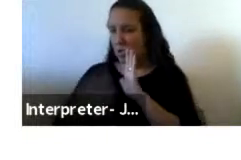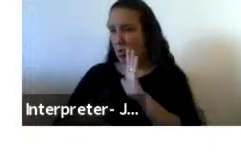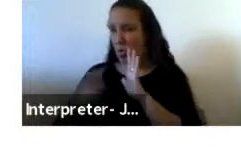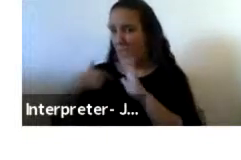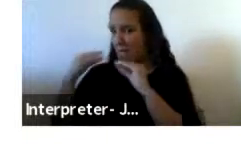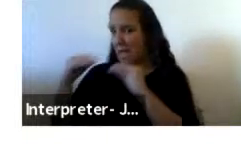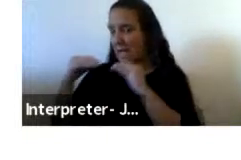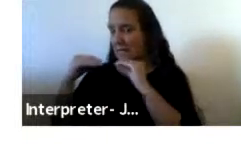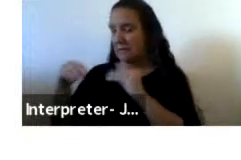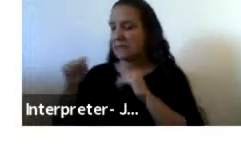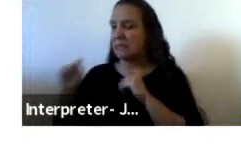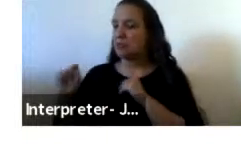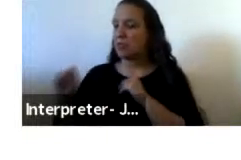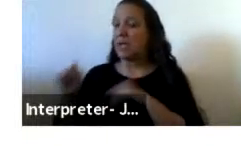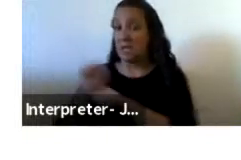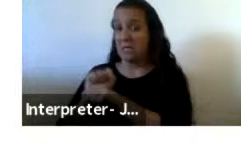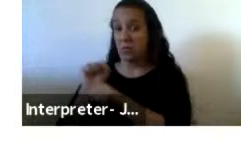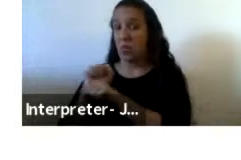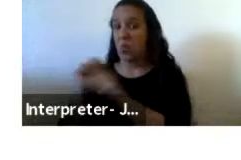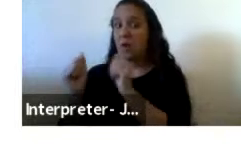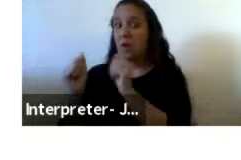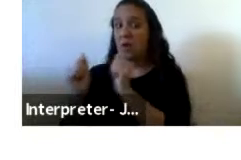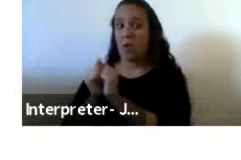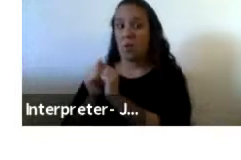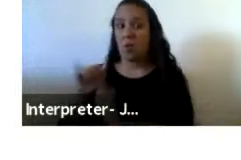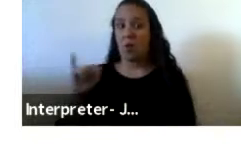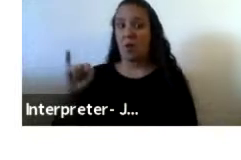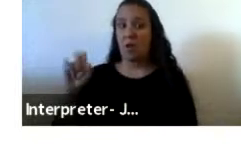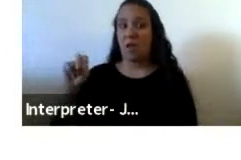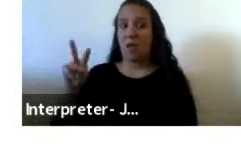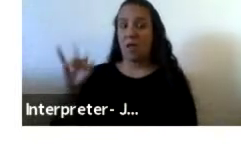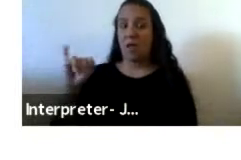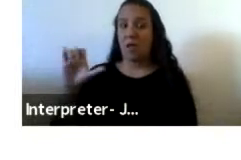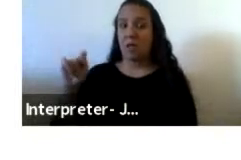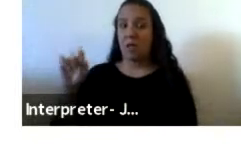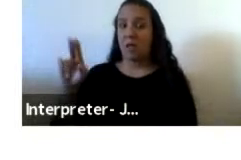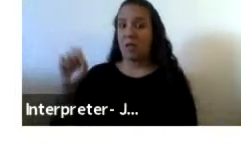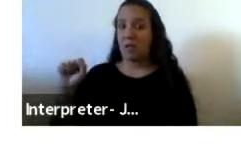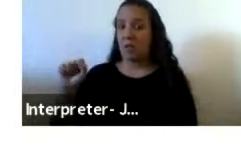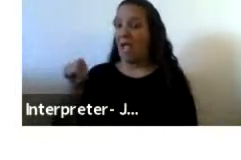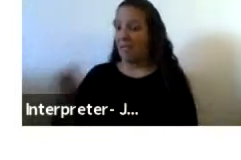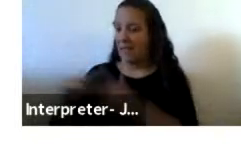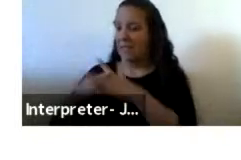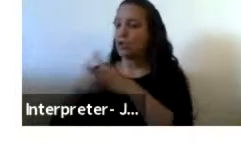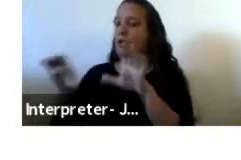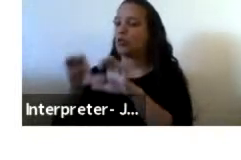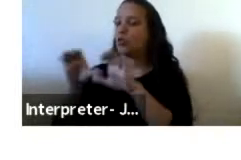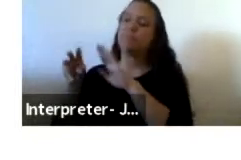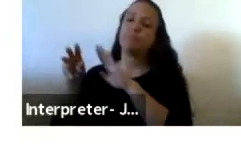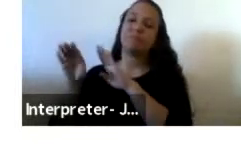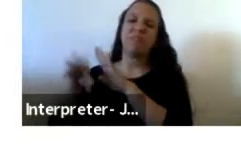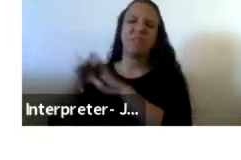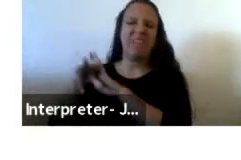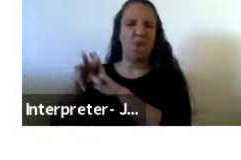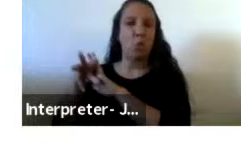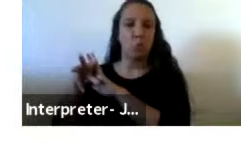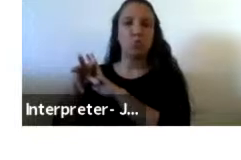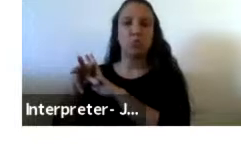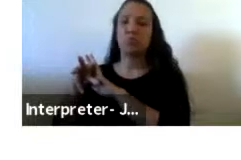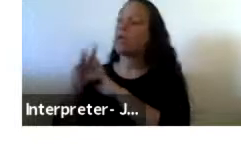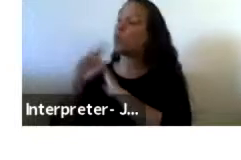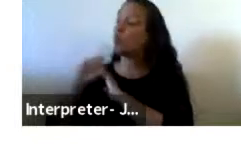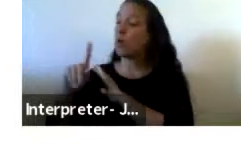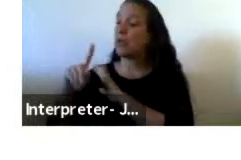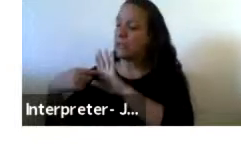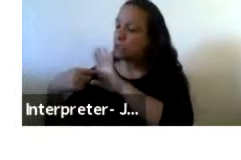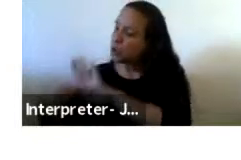He actually is working with Invictus. And what they're doing is that they started doing videos and highlighting the customer experience